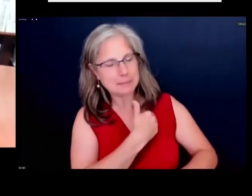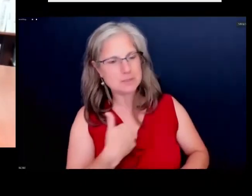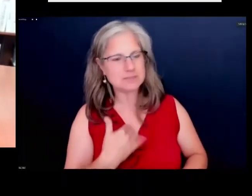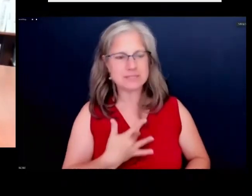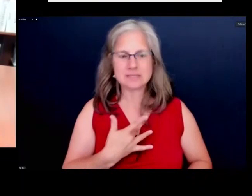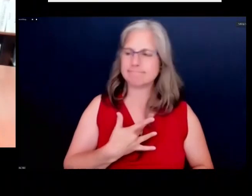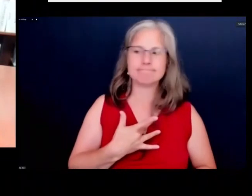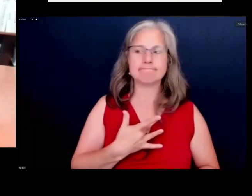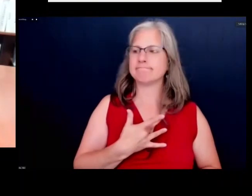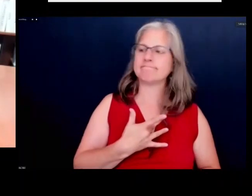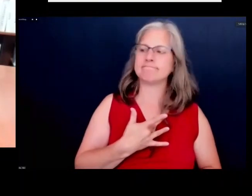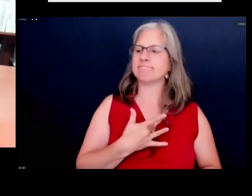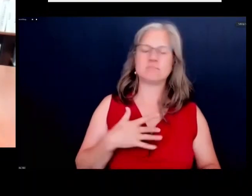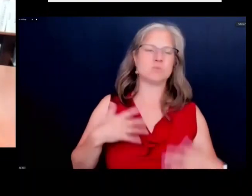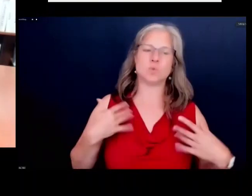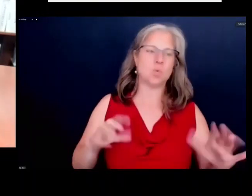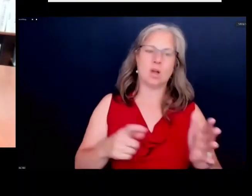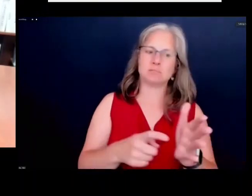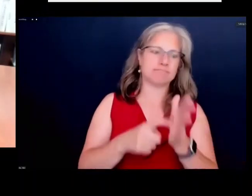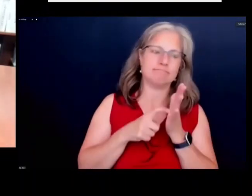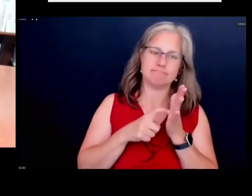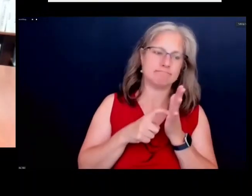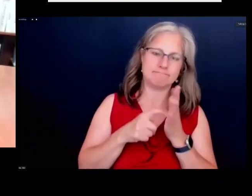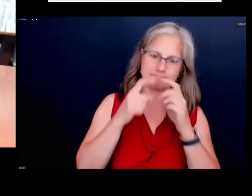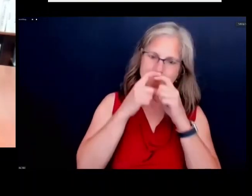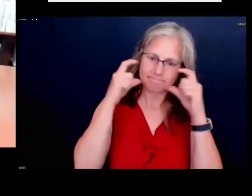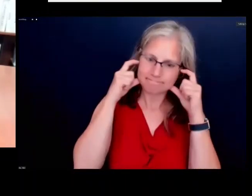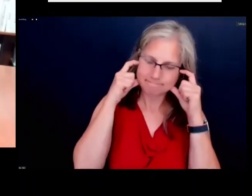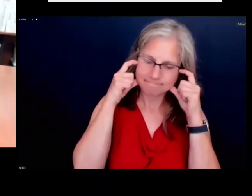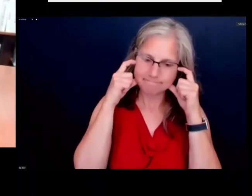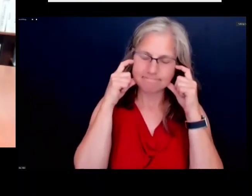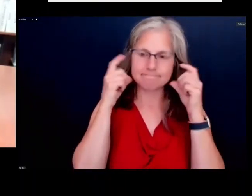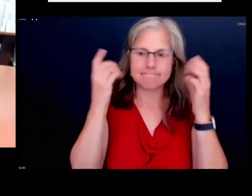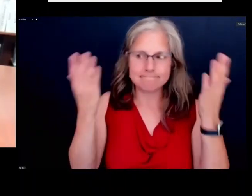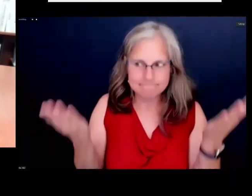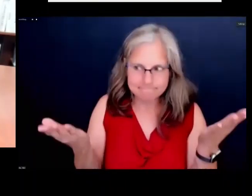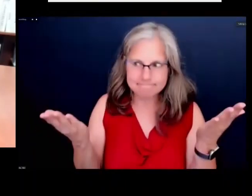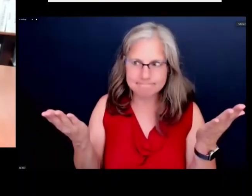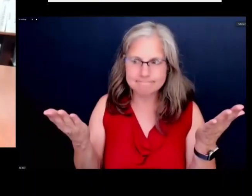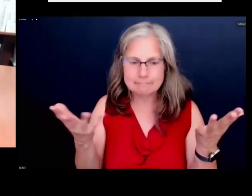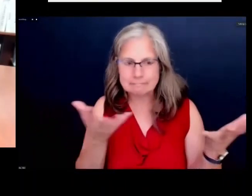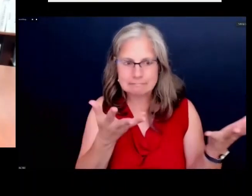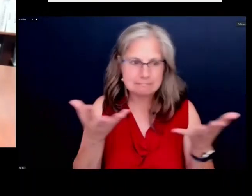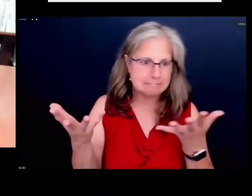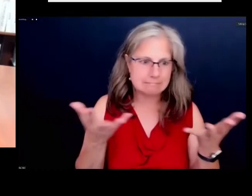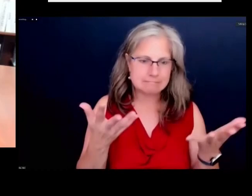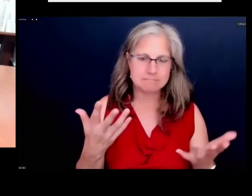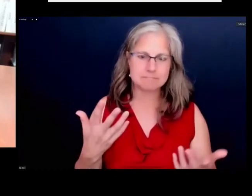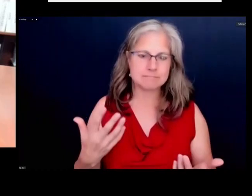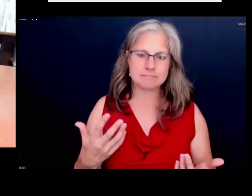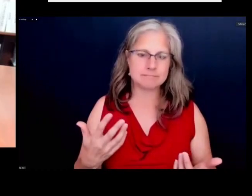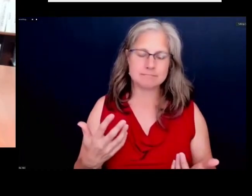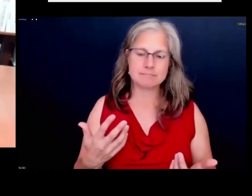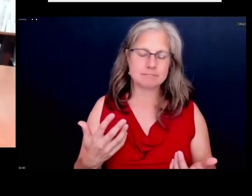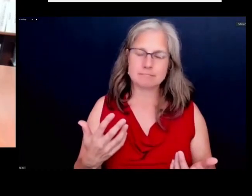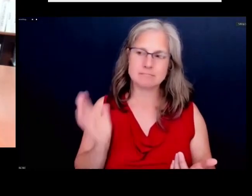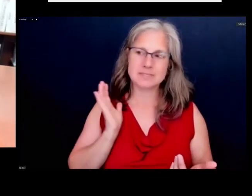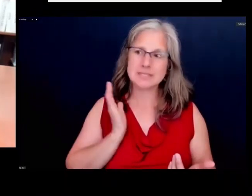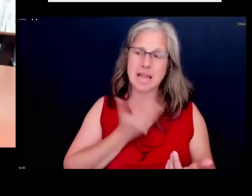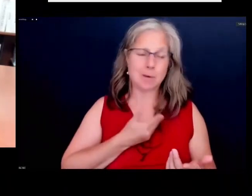who are uncomfortable with such a mandate. So we live in a